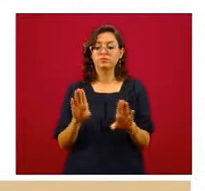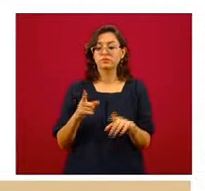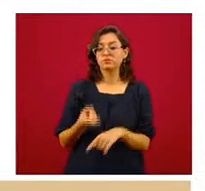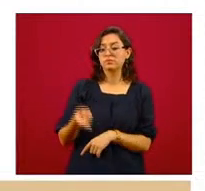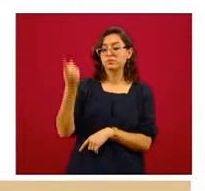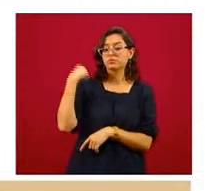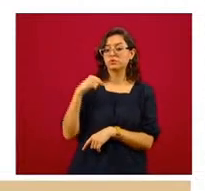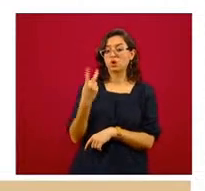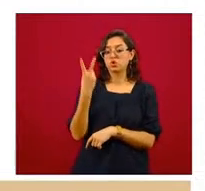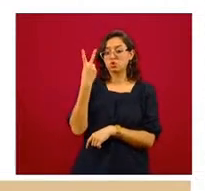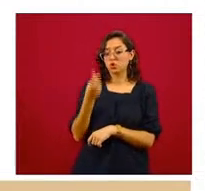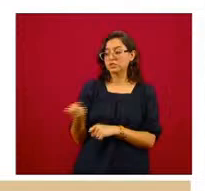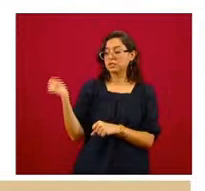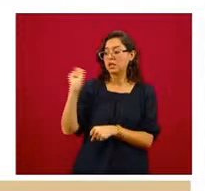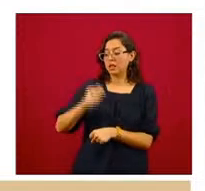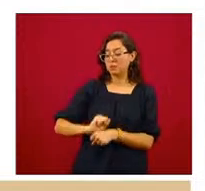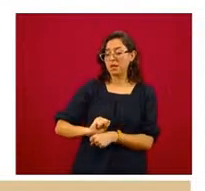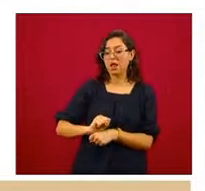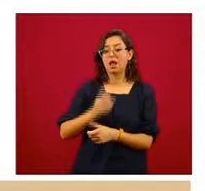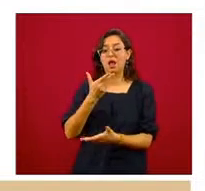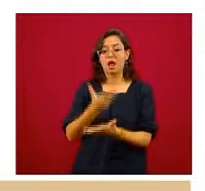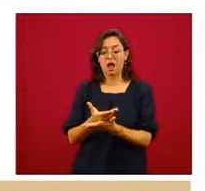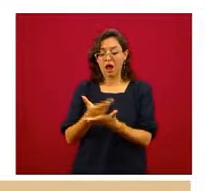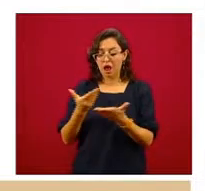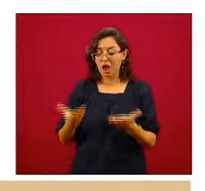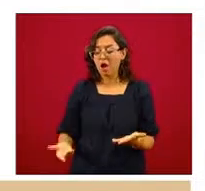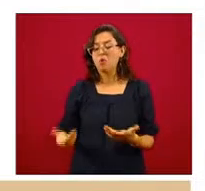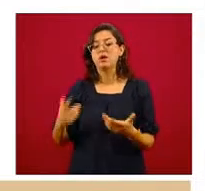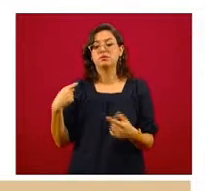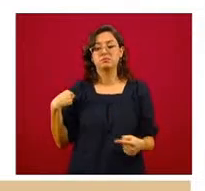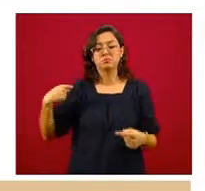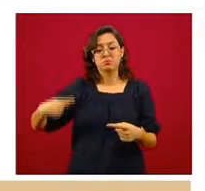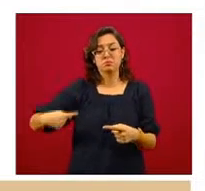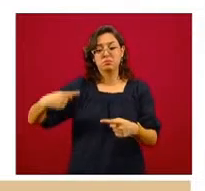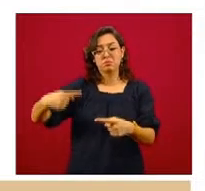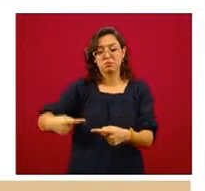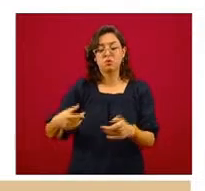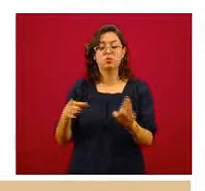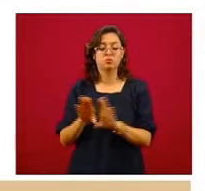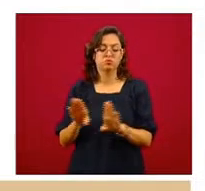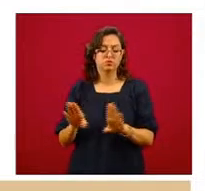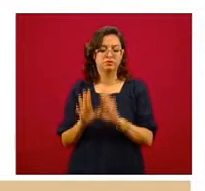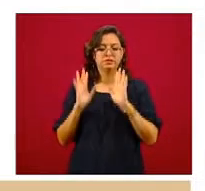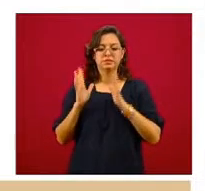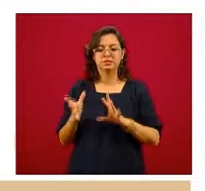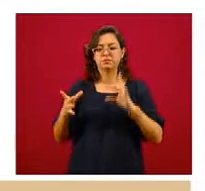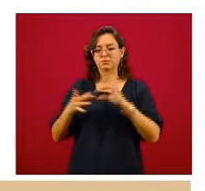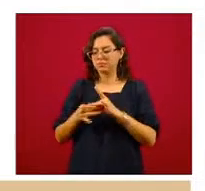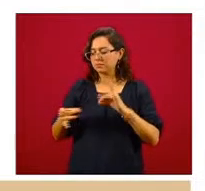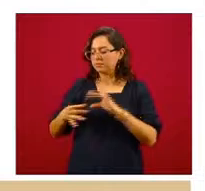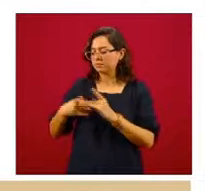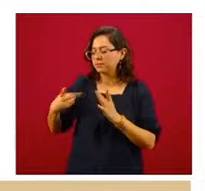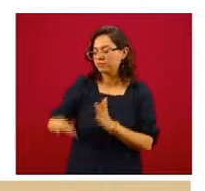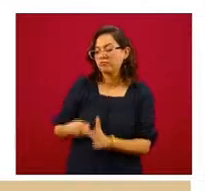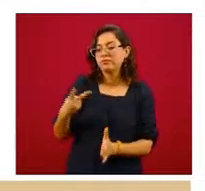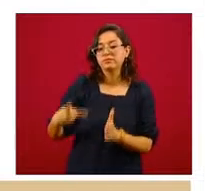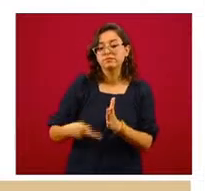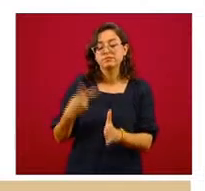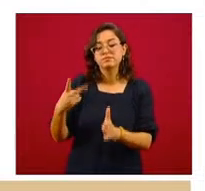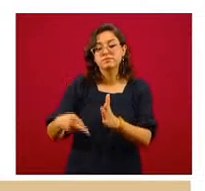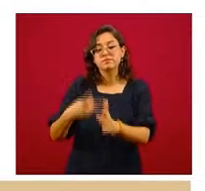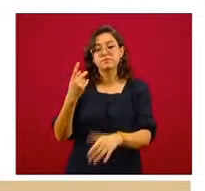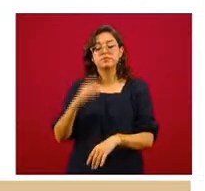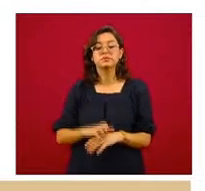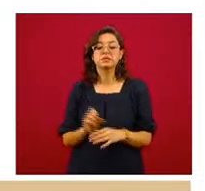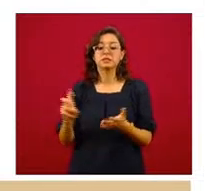information to the same situation 2 weeks ago. As we've mentioned every week, if